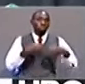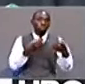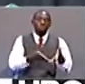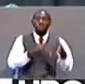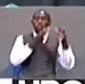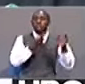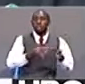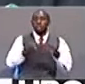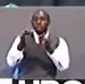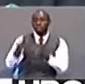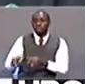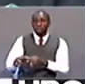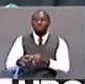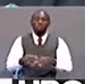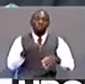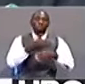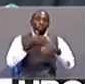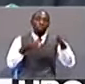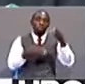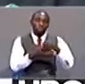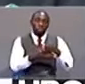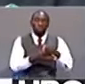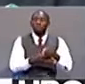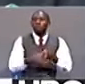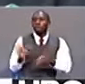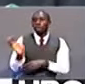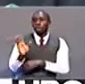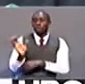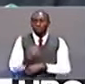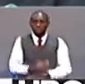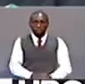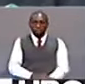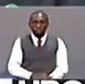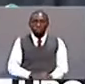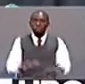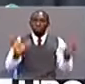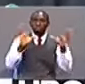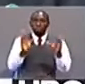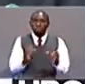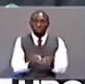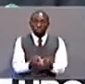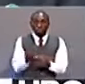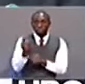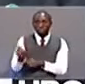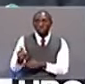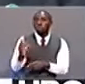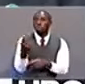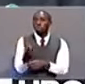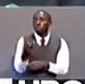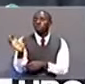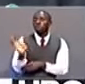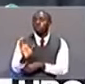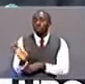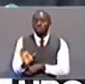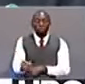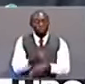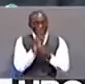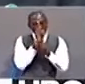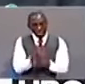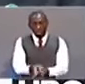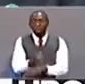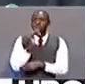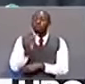for the construction of the ECOP. The conclusion of these key agreements for the ECOP, Right Honourable Speaker, is a